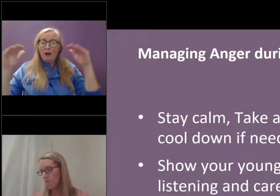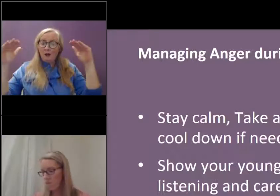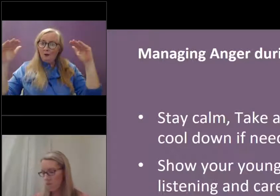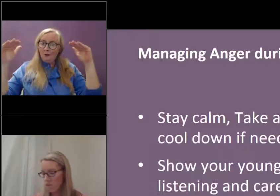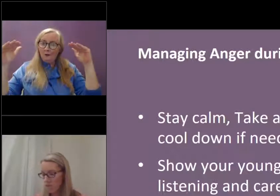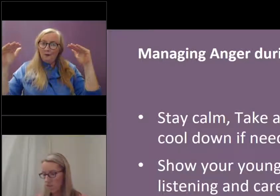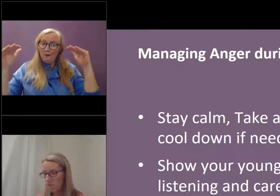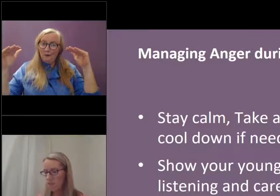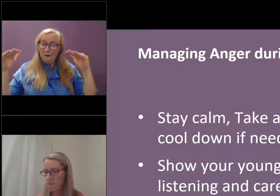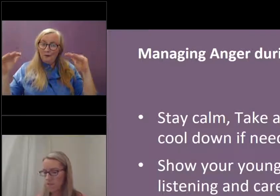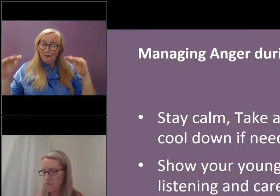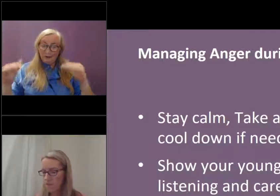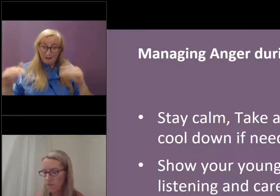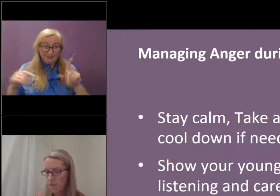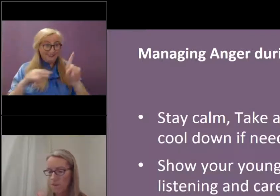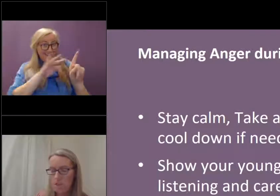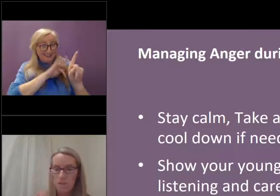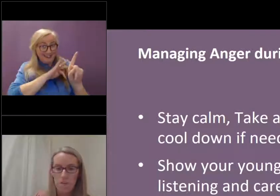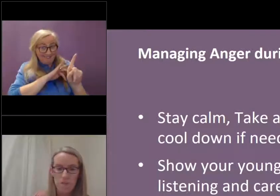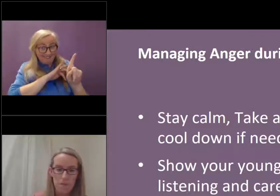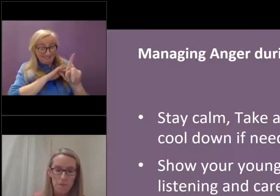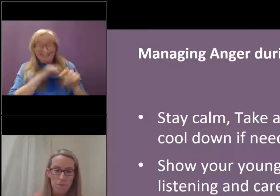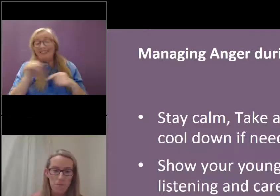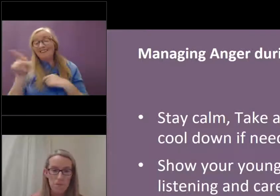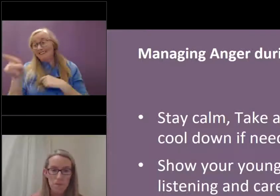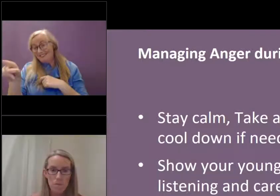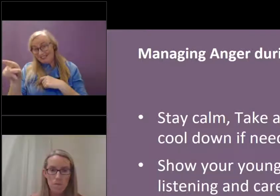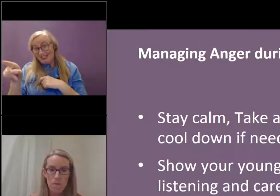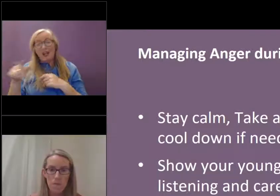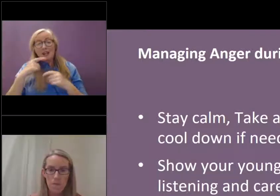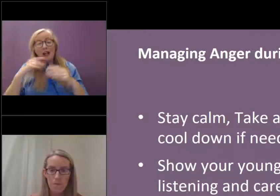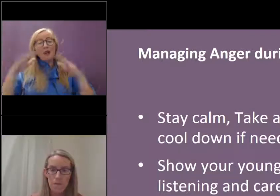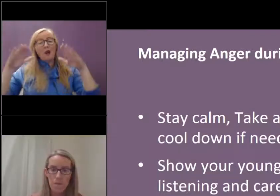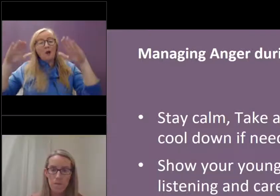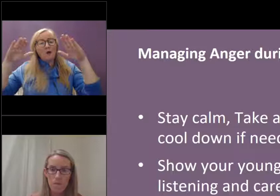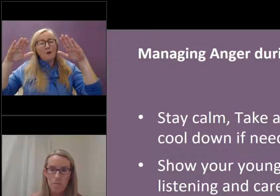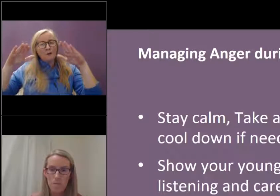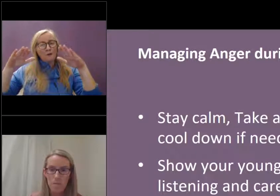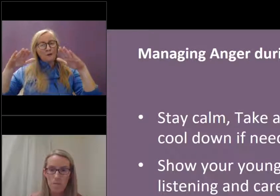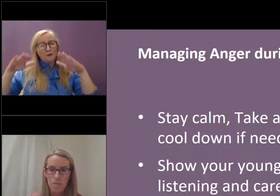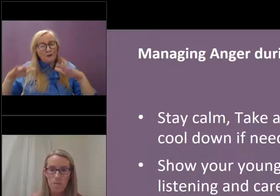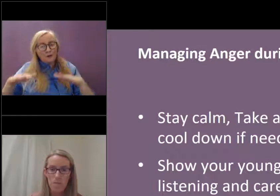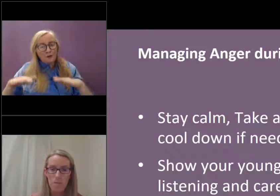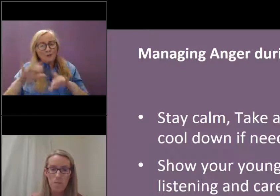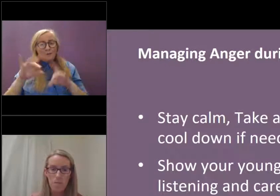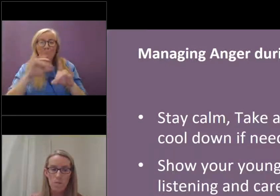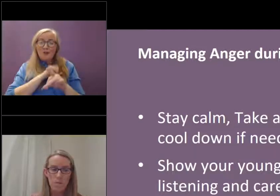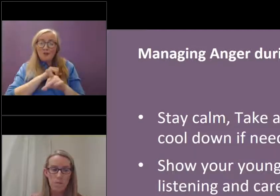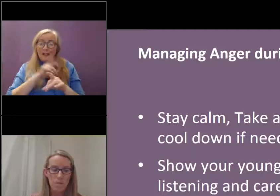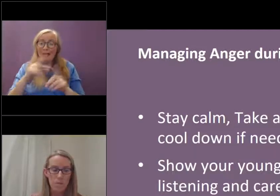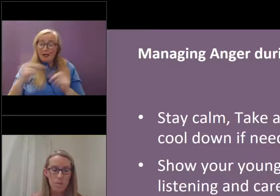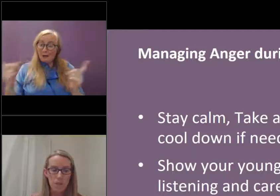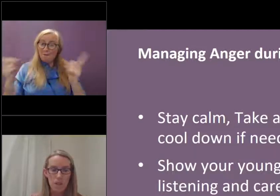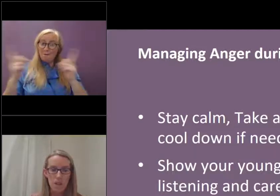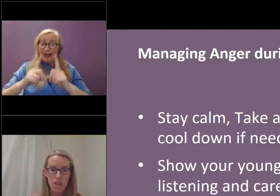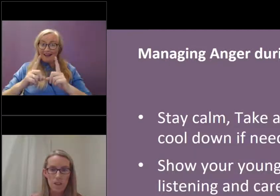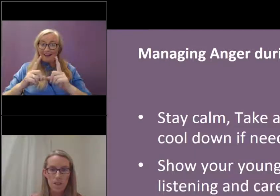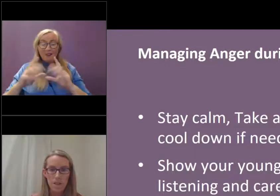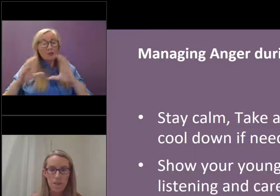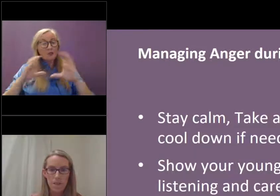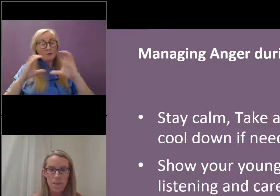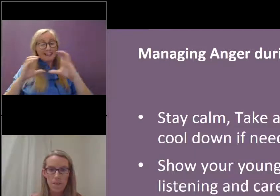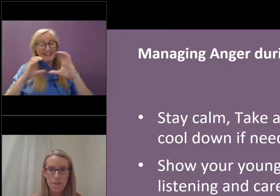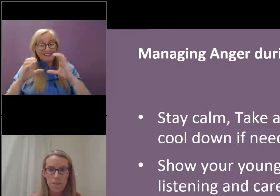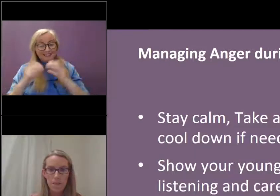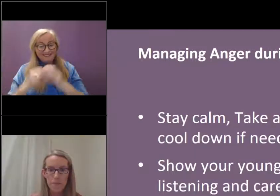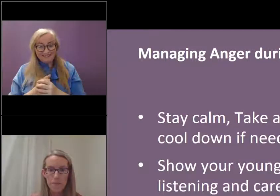window tolerance to be able to communicate, and it takes